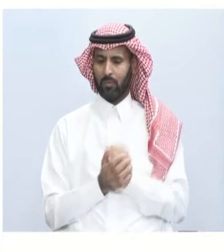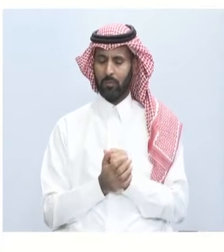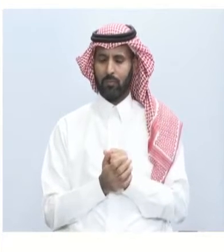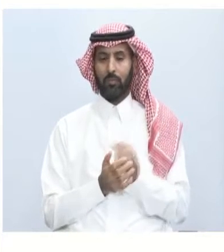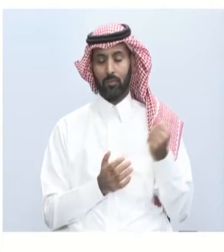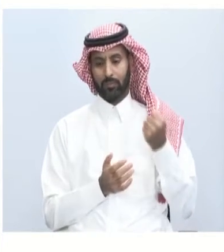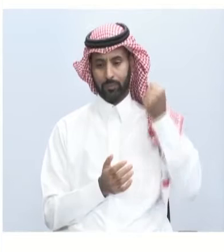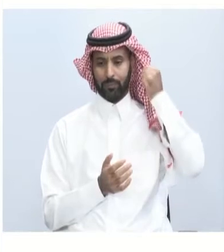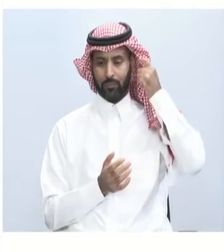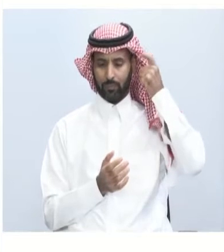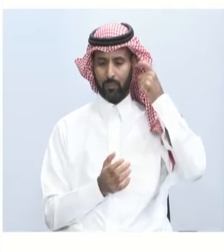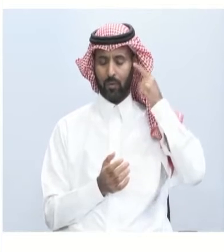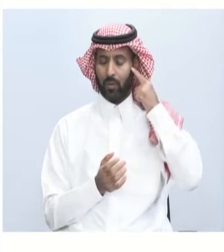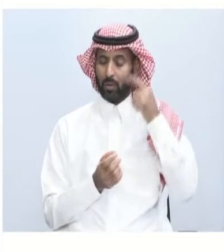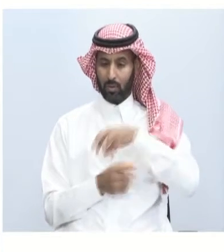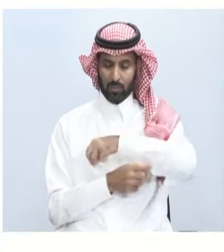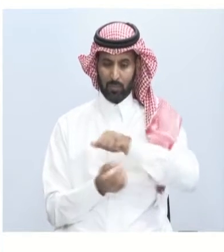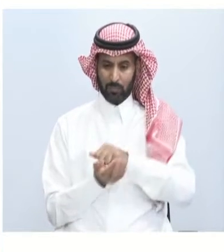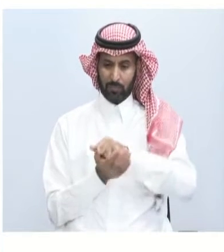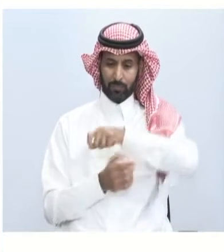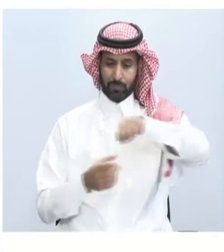headphones, washing machine,